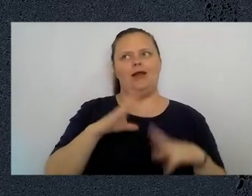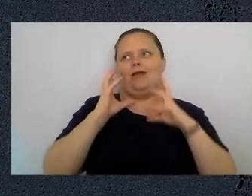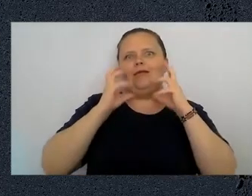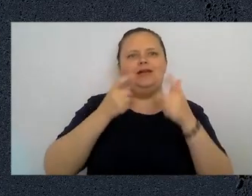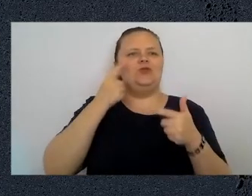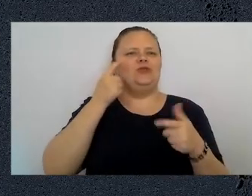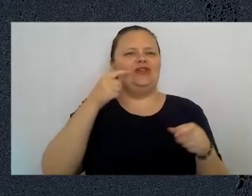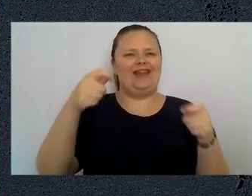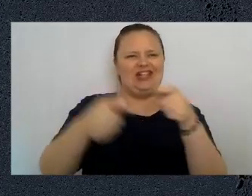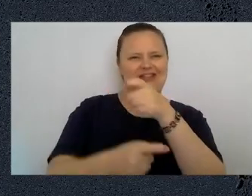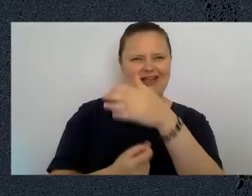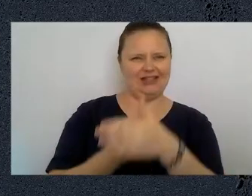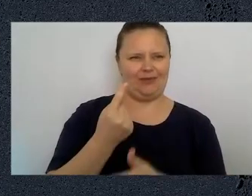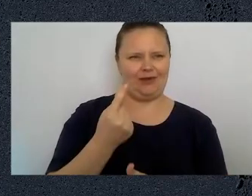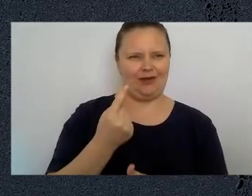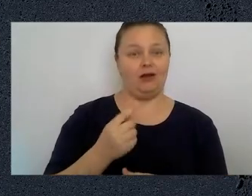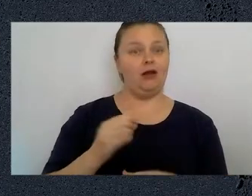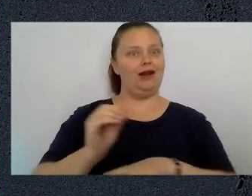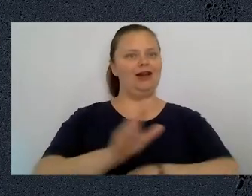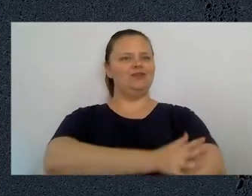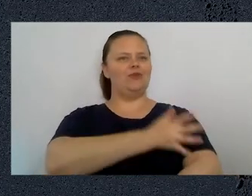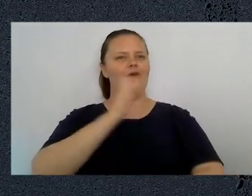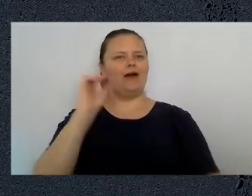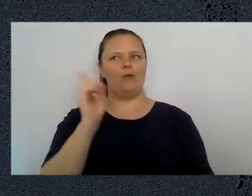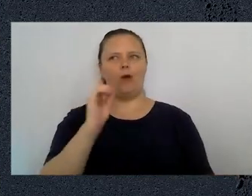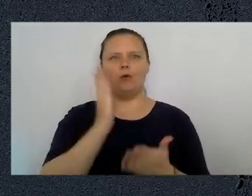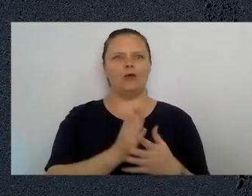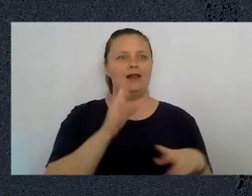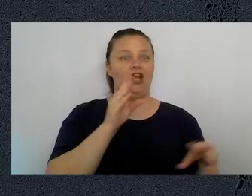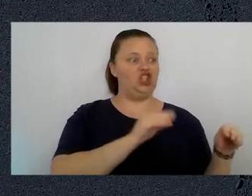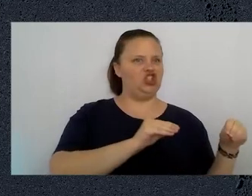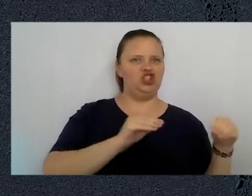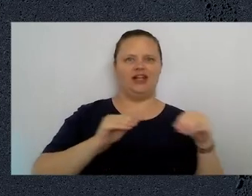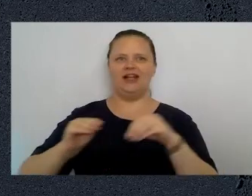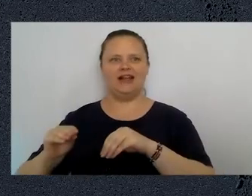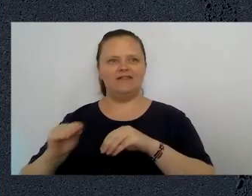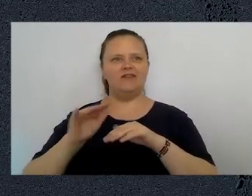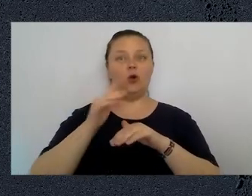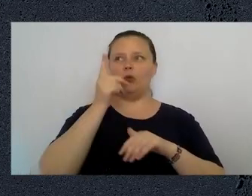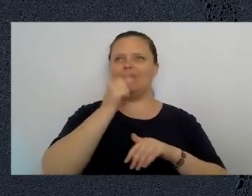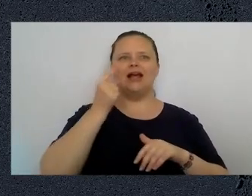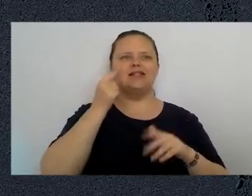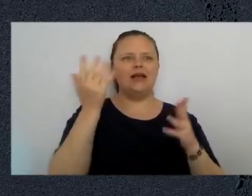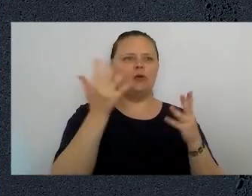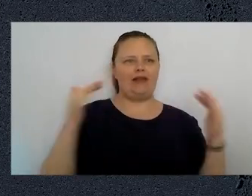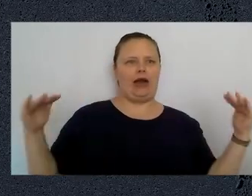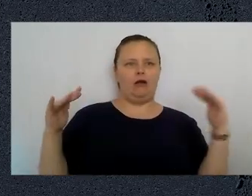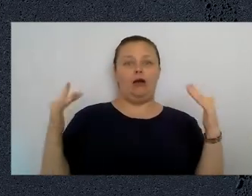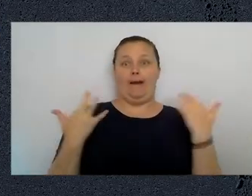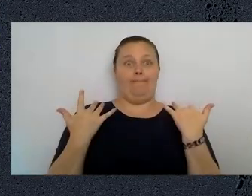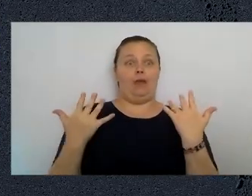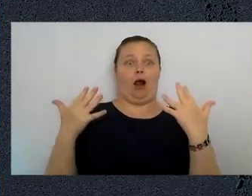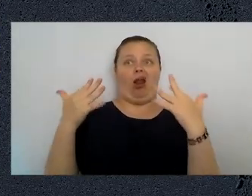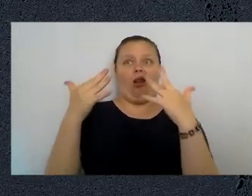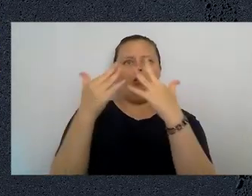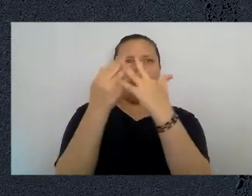what's inspiring is that we have shifted where the bottleneck is starting to come. We have shifted it from level B to